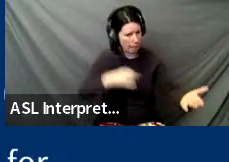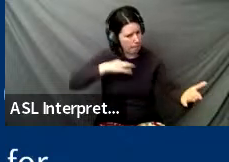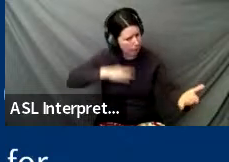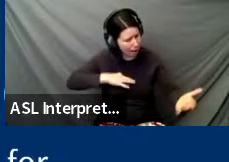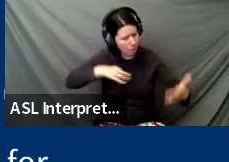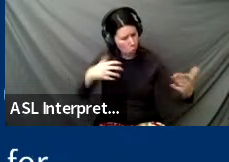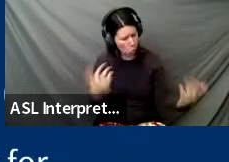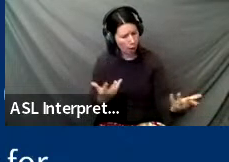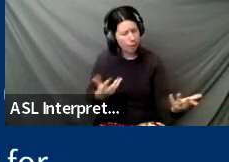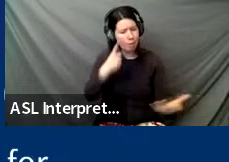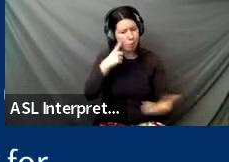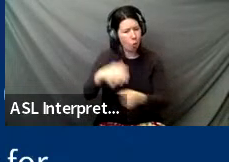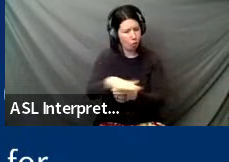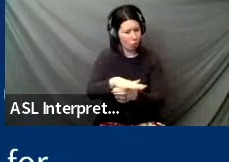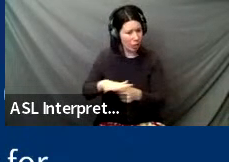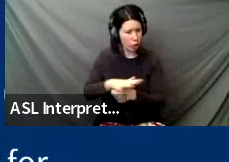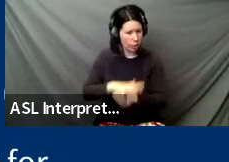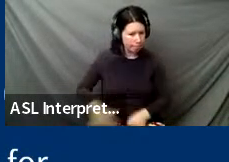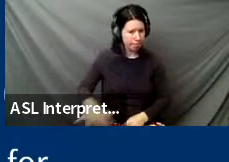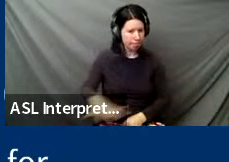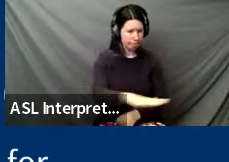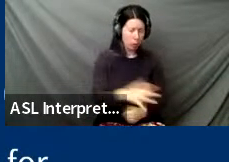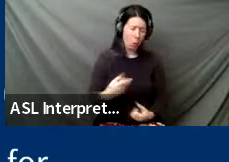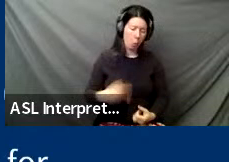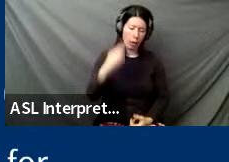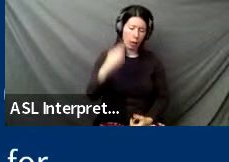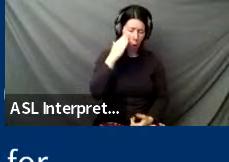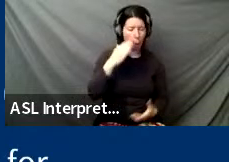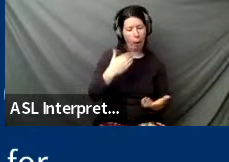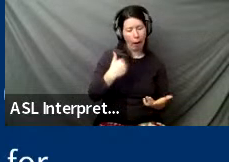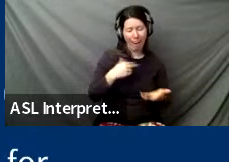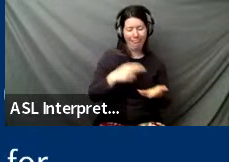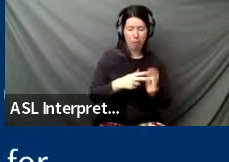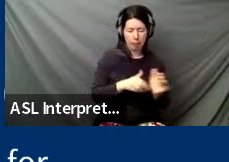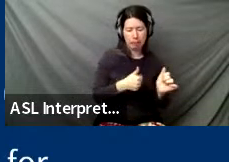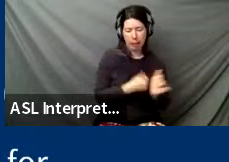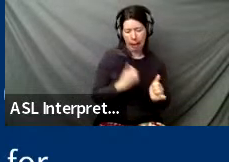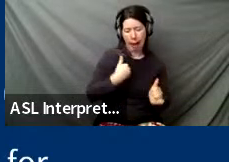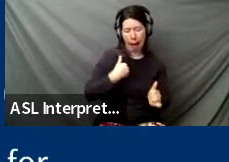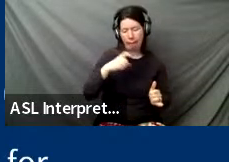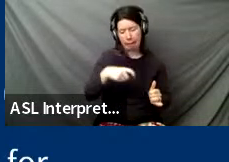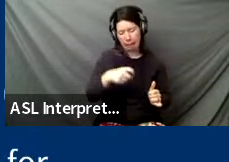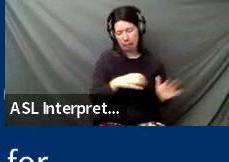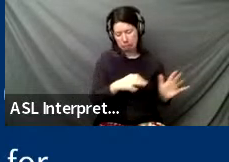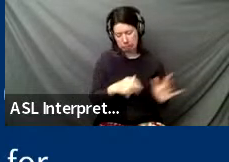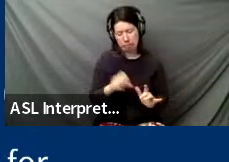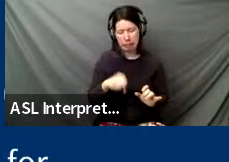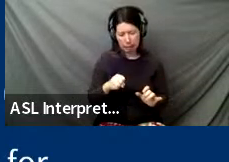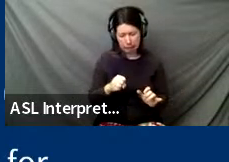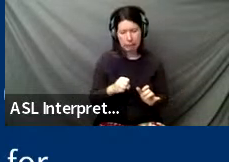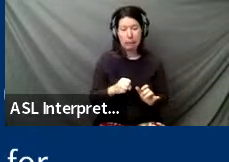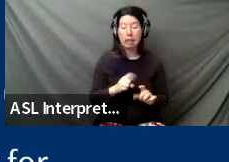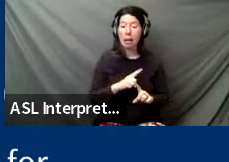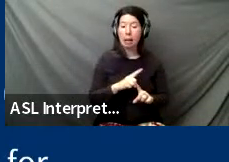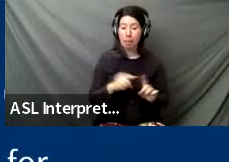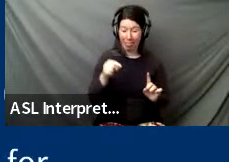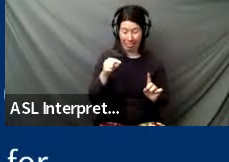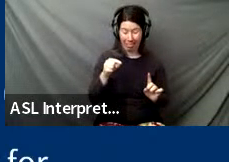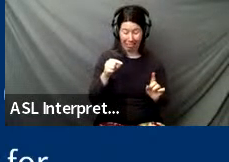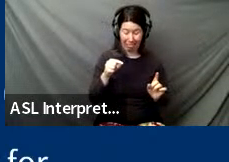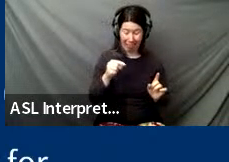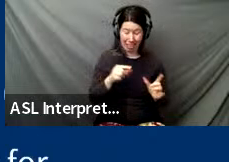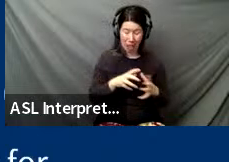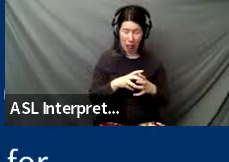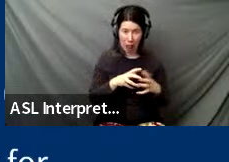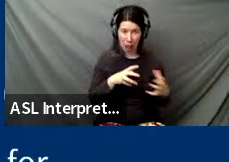region? We know that there's the purpose and need that we're building the project to address, but, this is a lot of money to bring